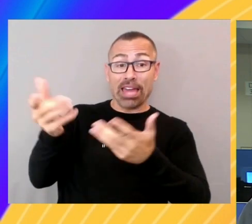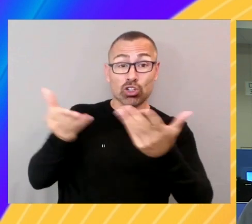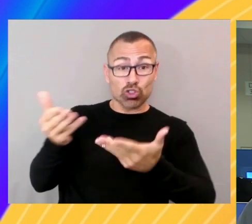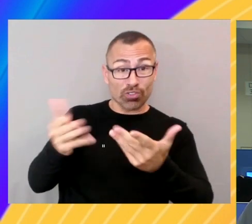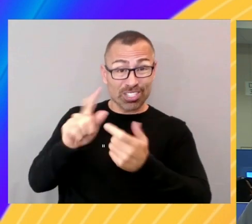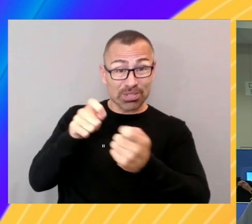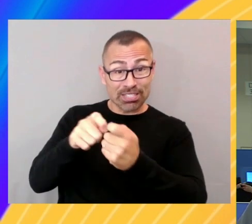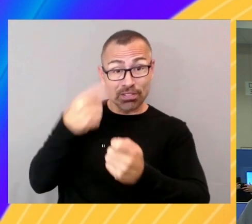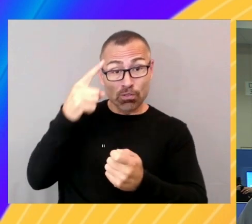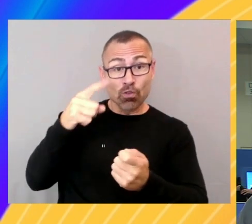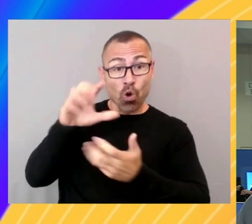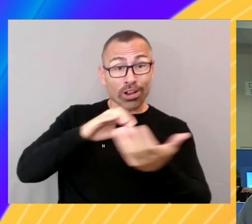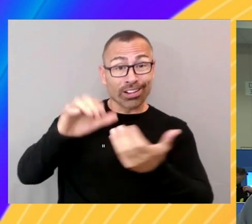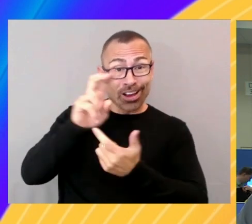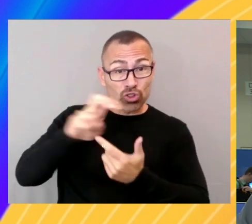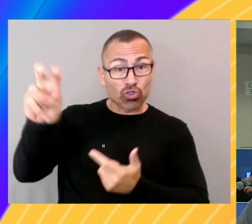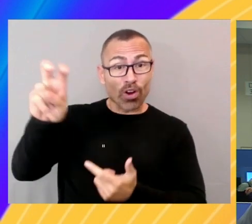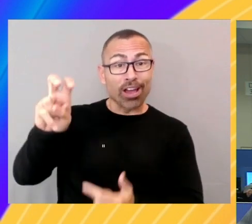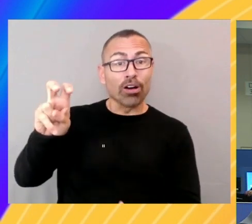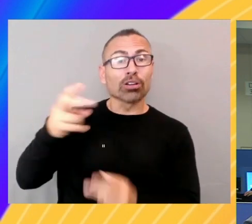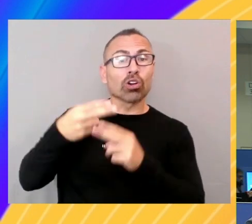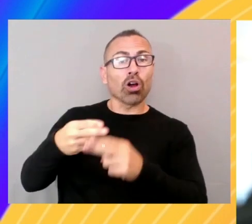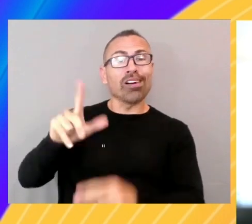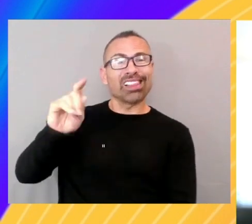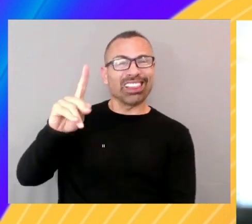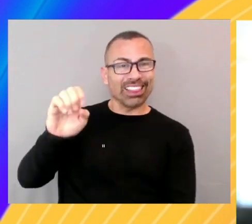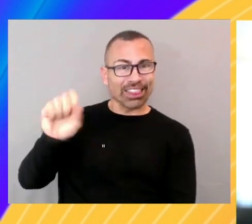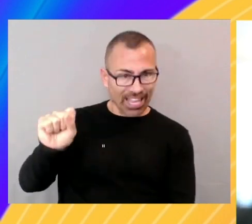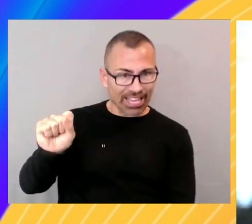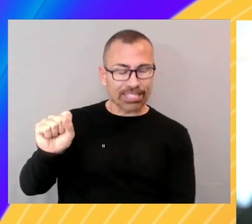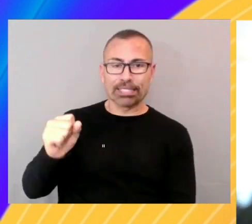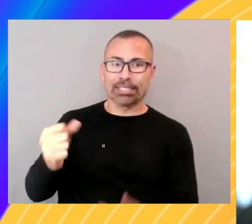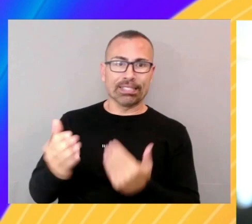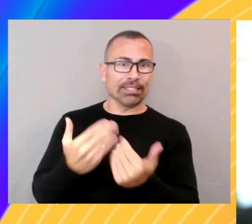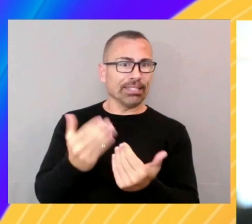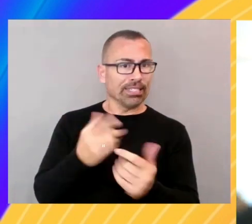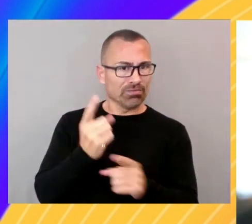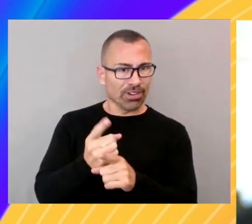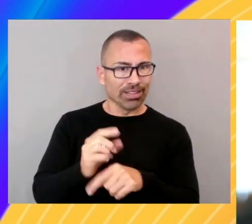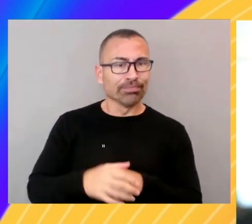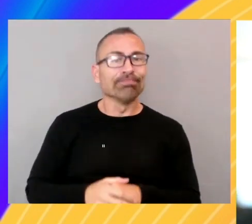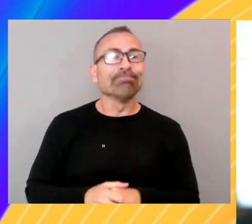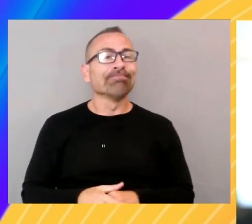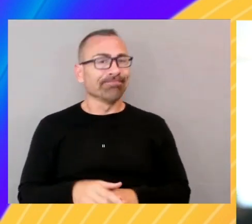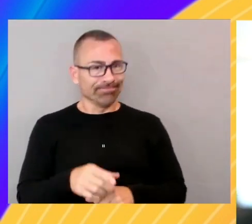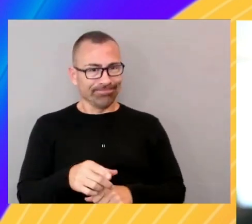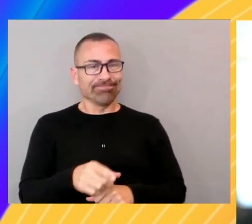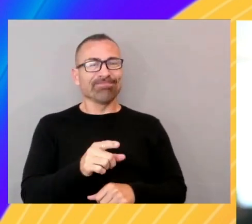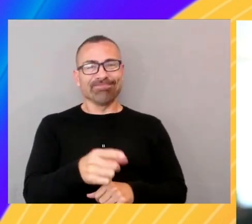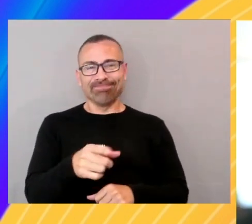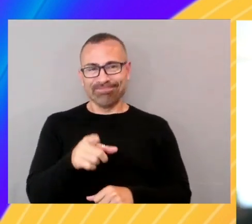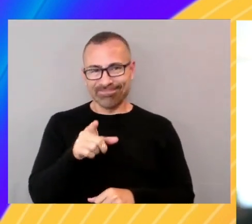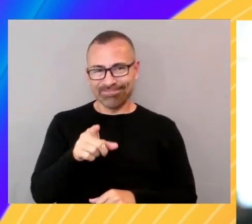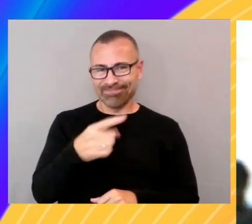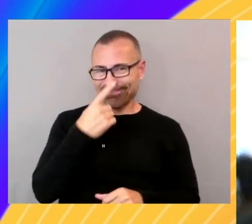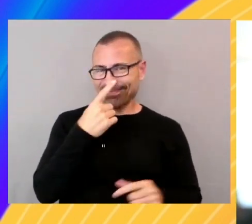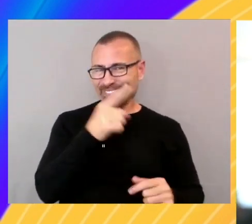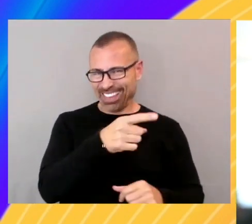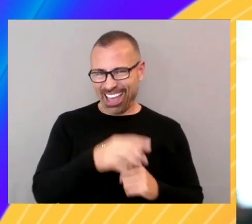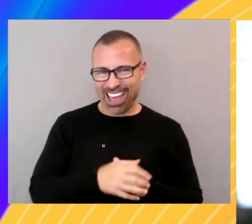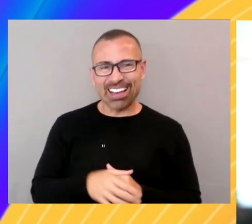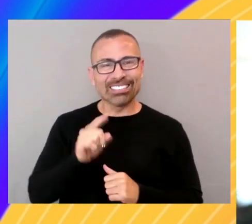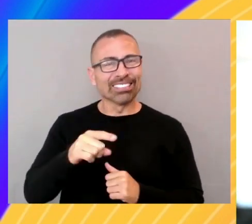pretty easy solution for doing exactly what you just mentioned. Exactly, it's turnkey, it's easy to get started with, it comes with sample